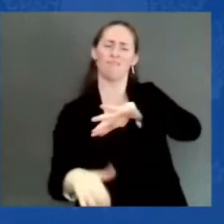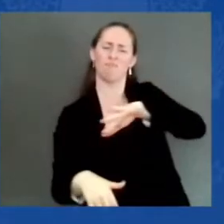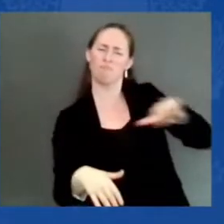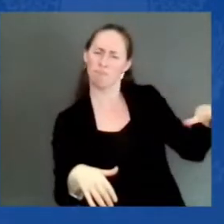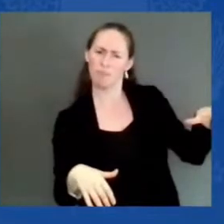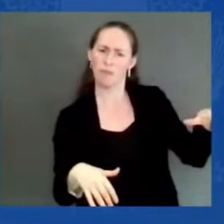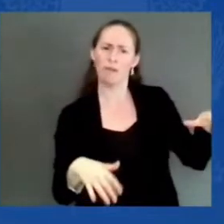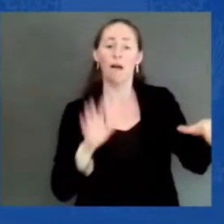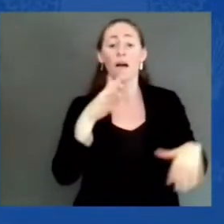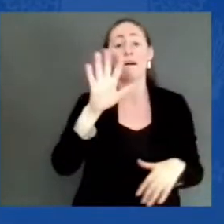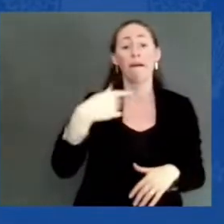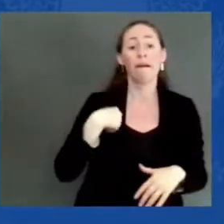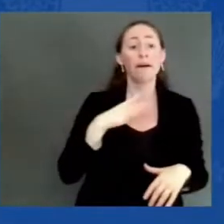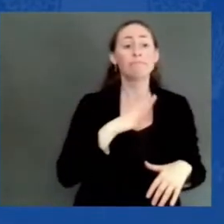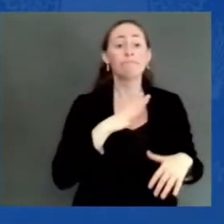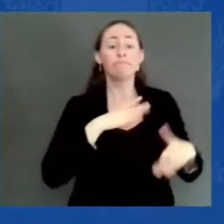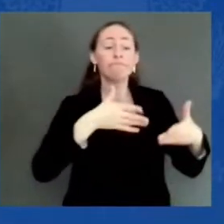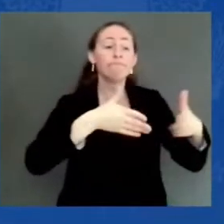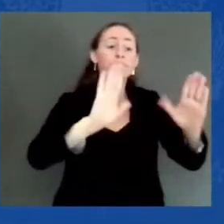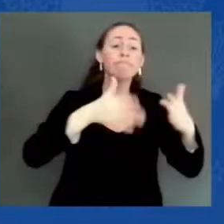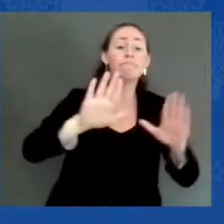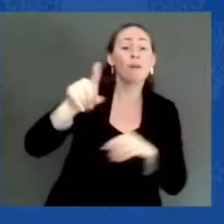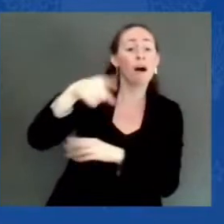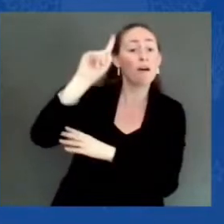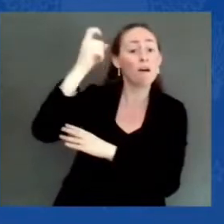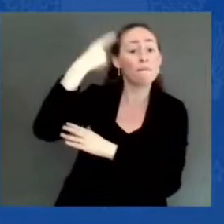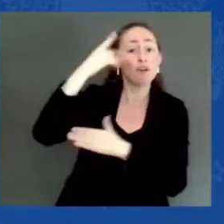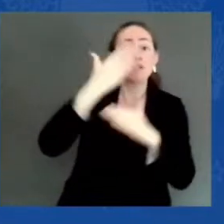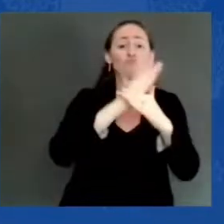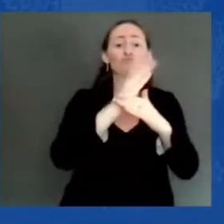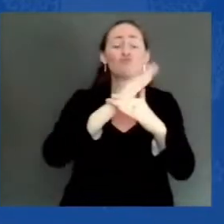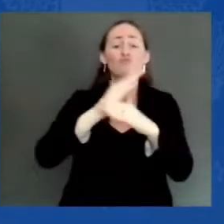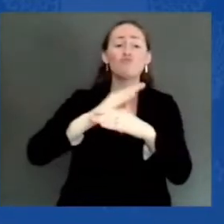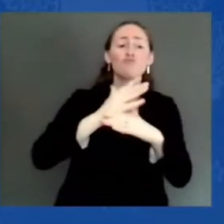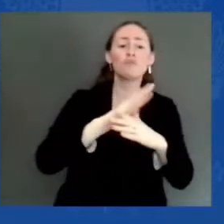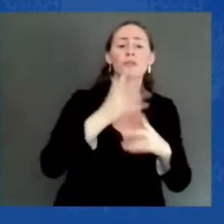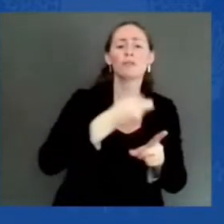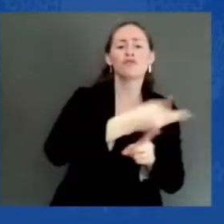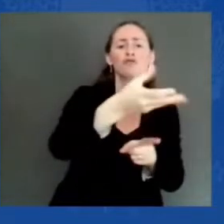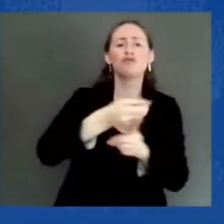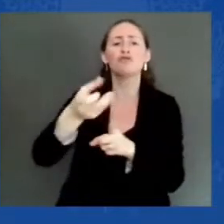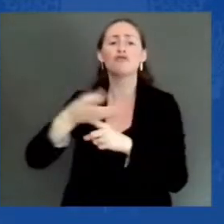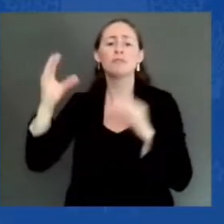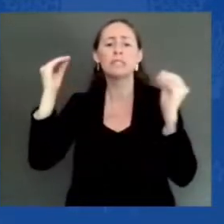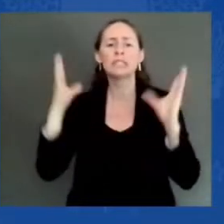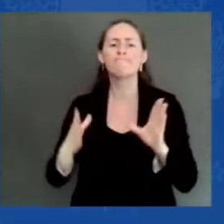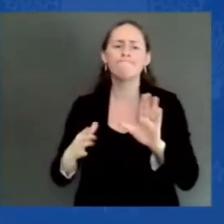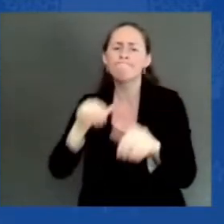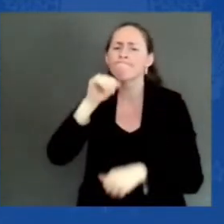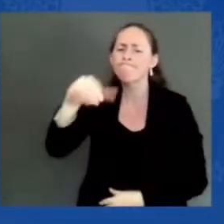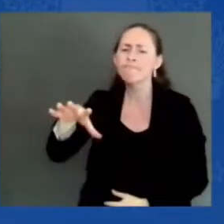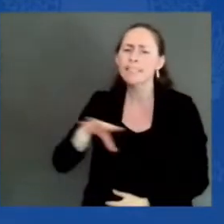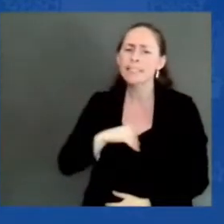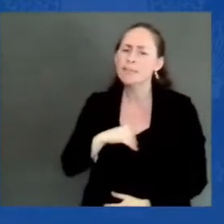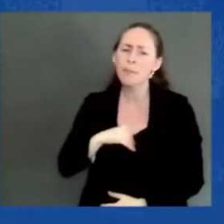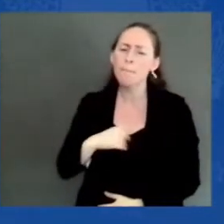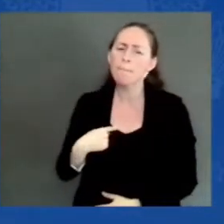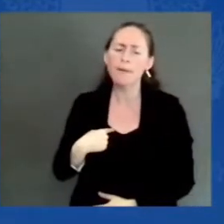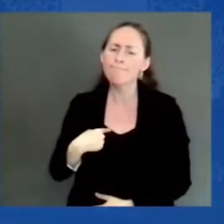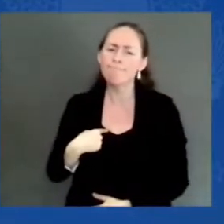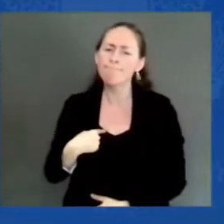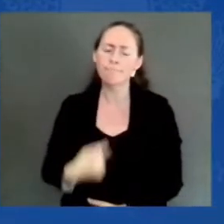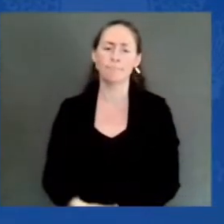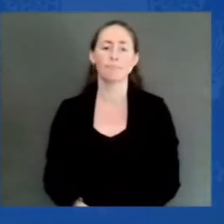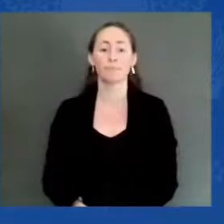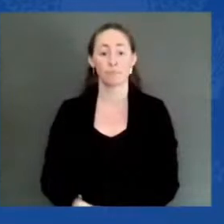to block and intimidate educators protecting our children. For example, if a governor wants to cut the pay of a hardworking education